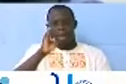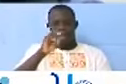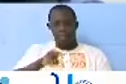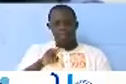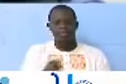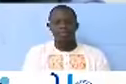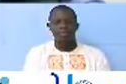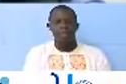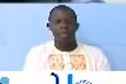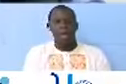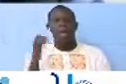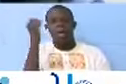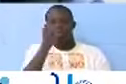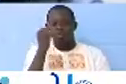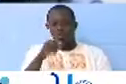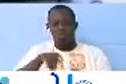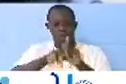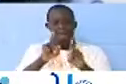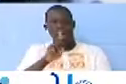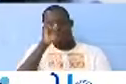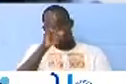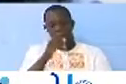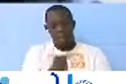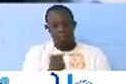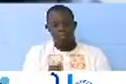Because with the help of